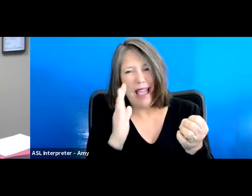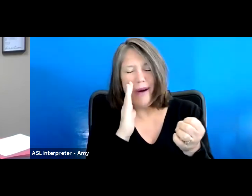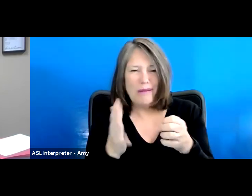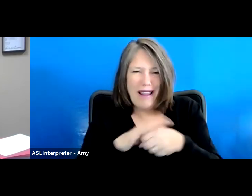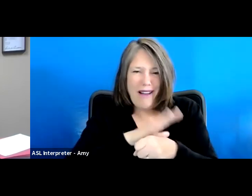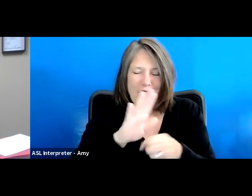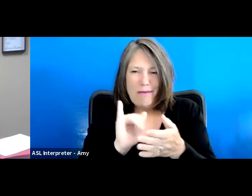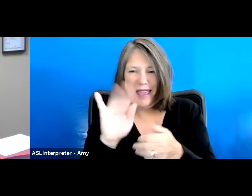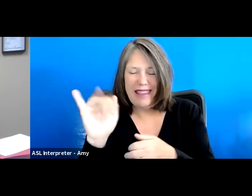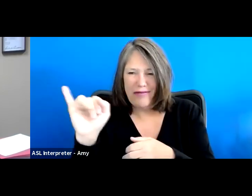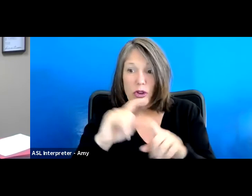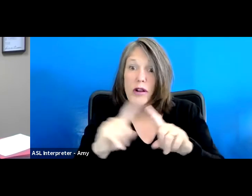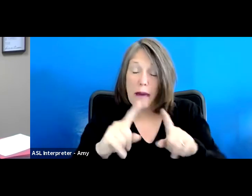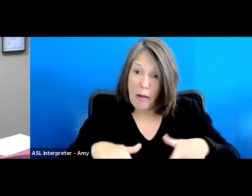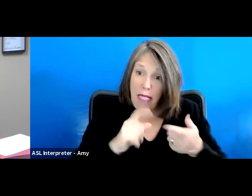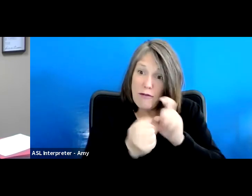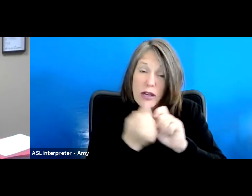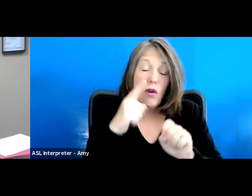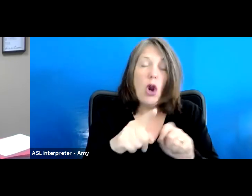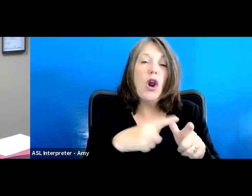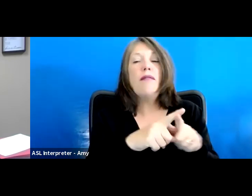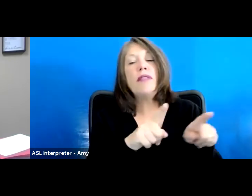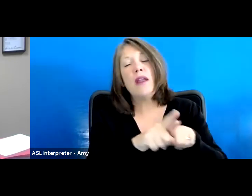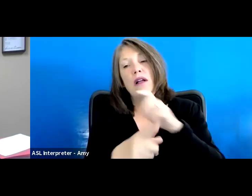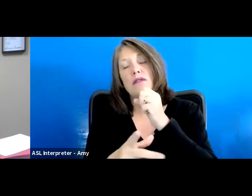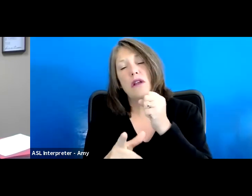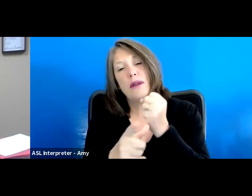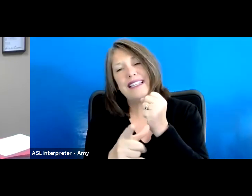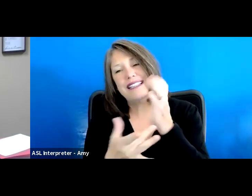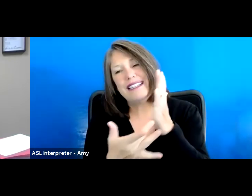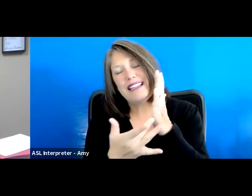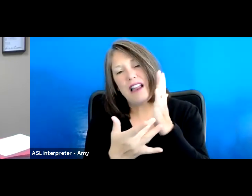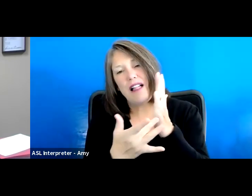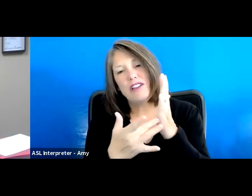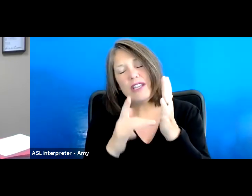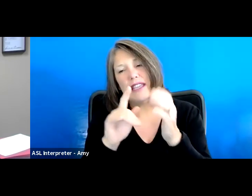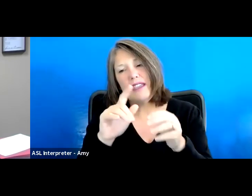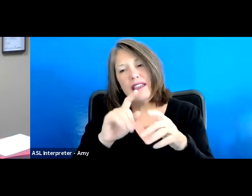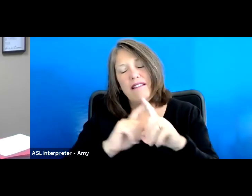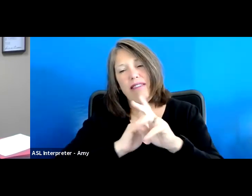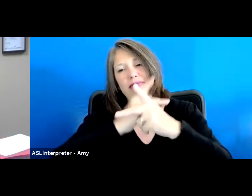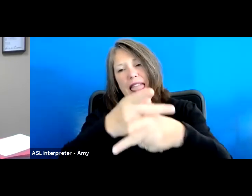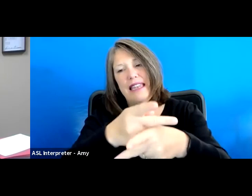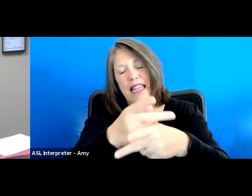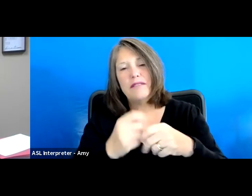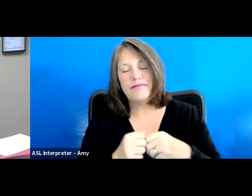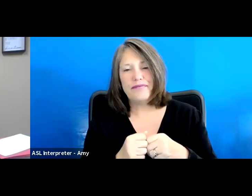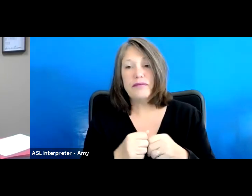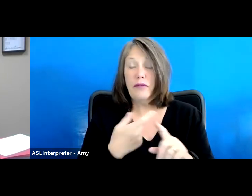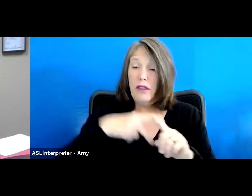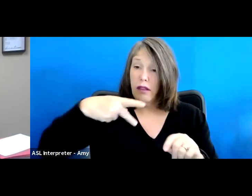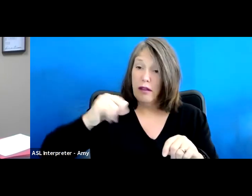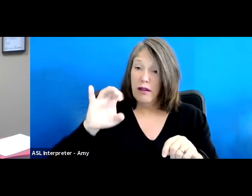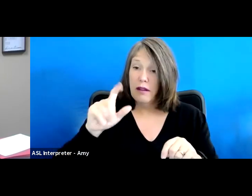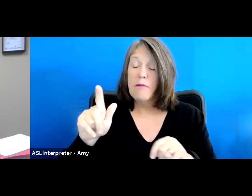her. And then we have an assistive technology lending closet that, based on the input from our pickle